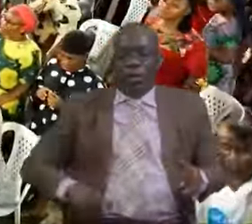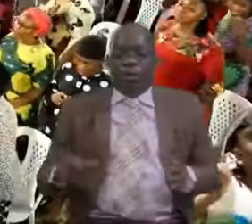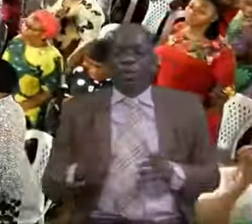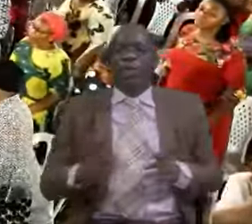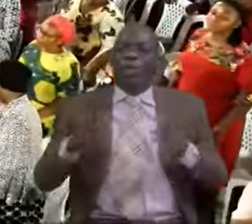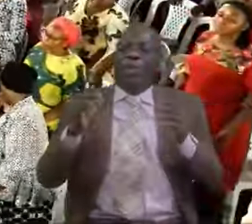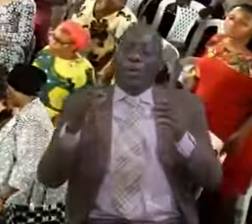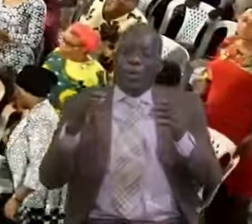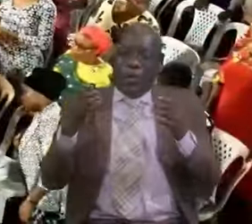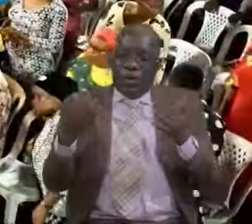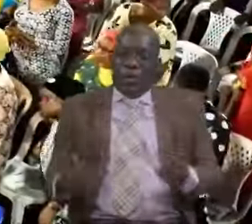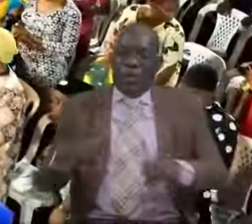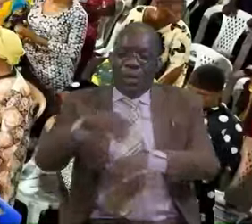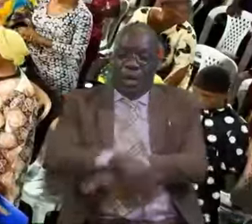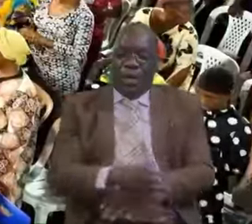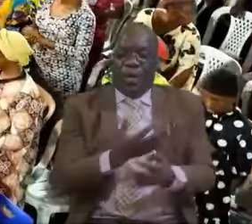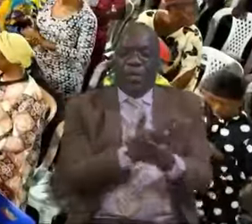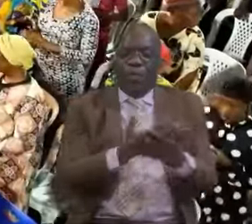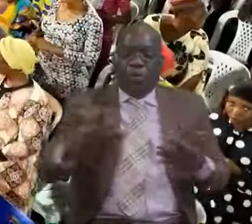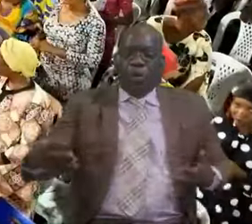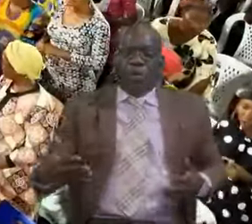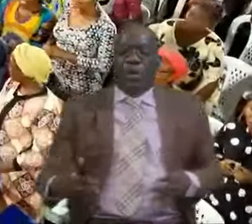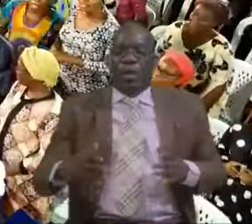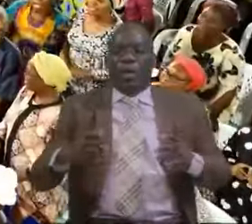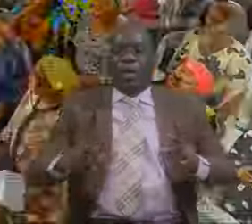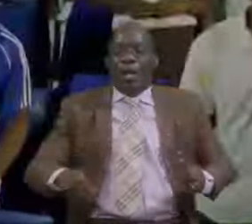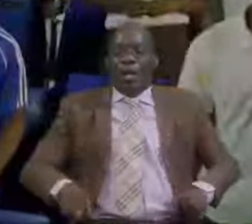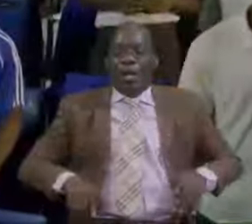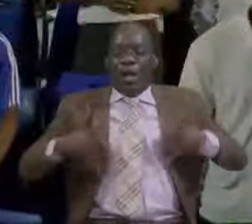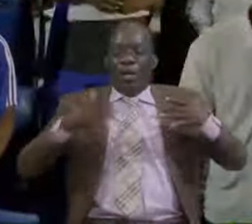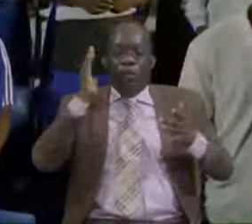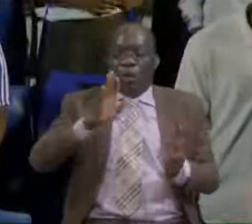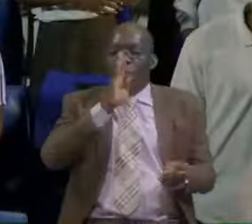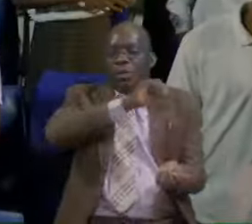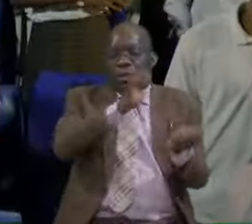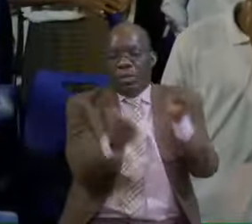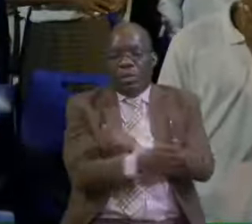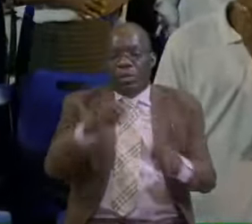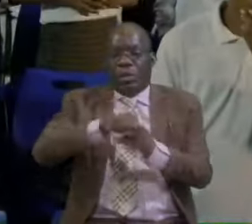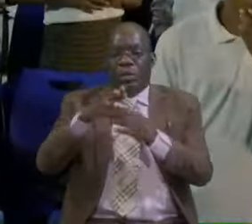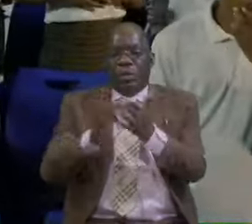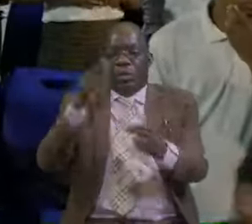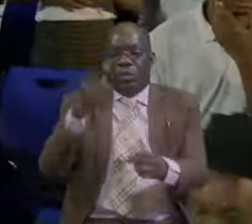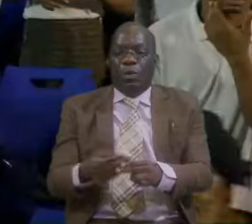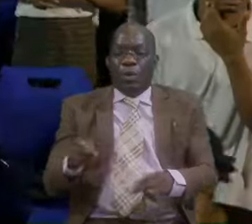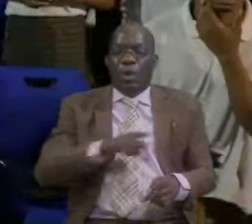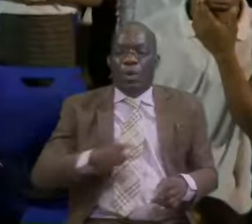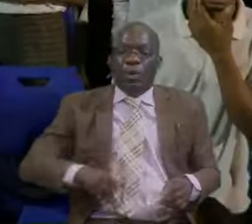Tonight, wasted lives will turn around. The Lord will touch you